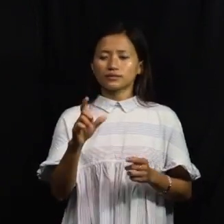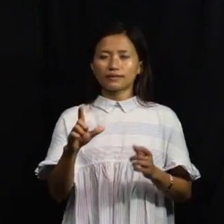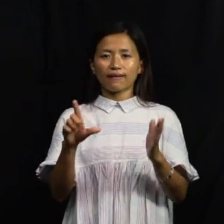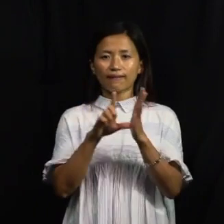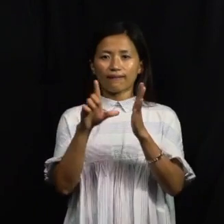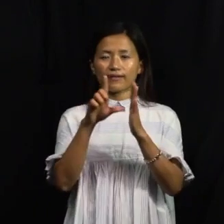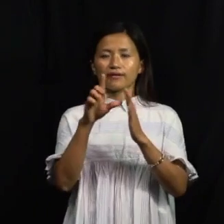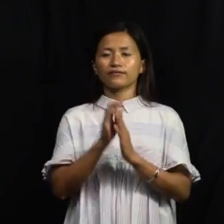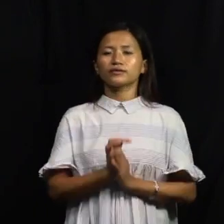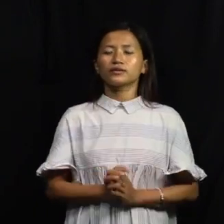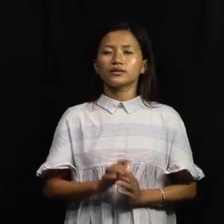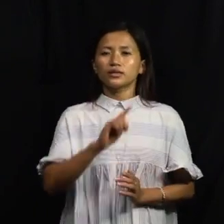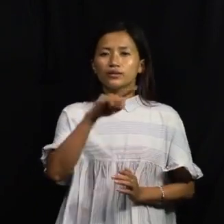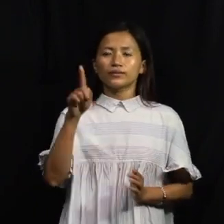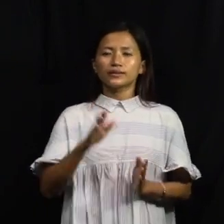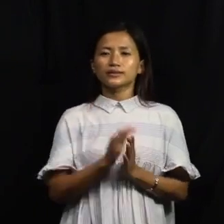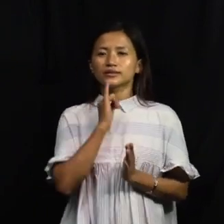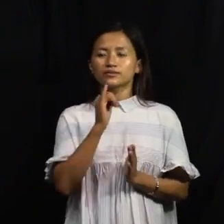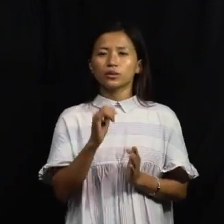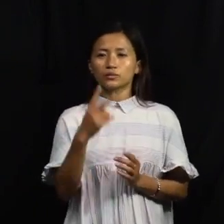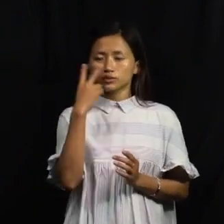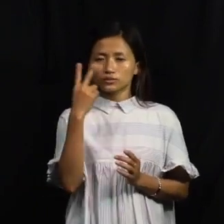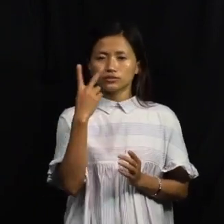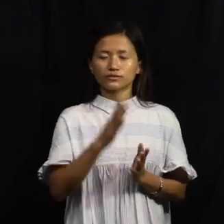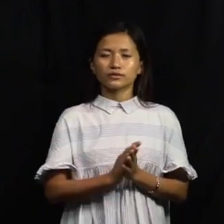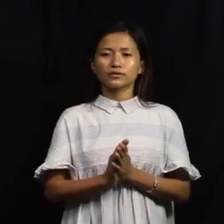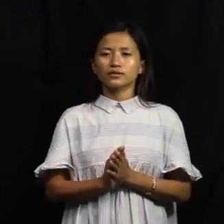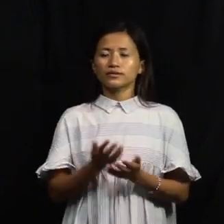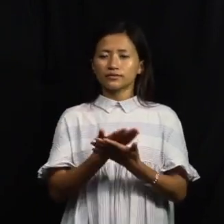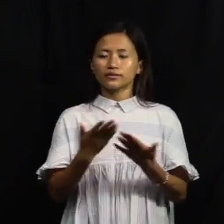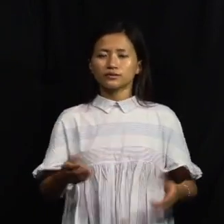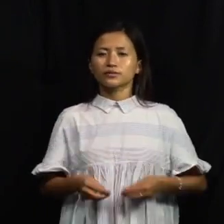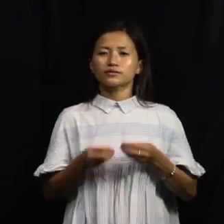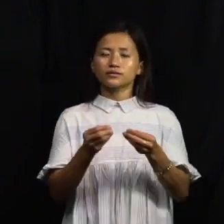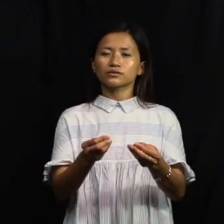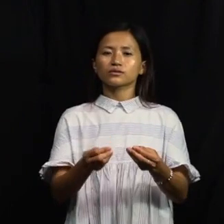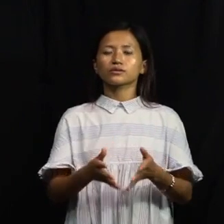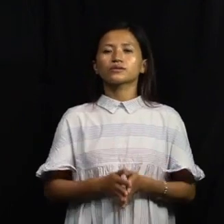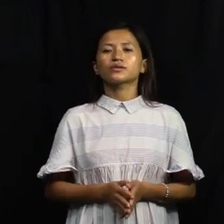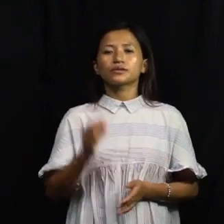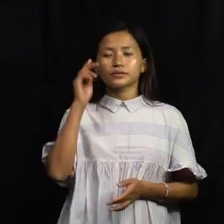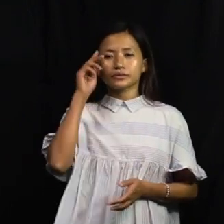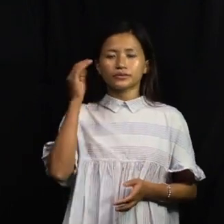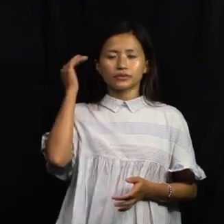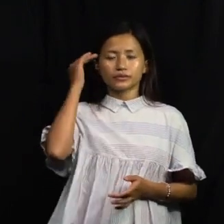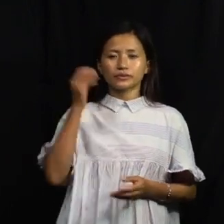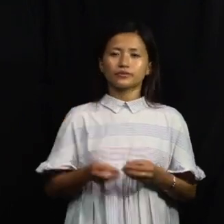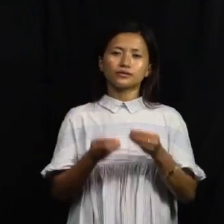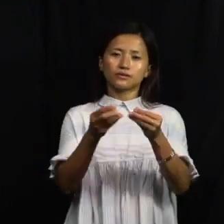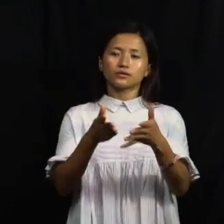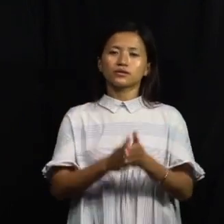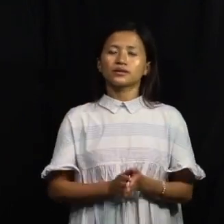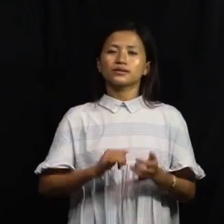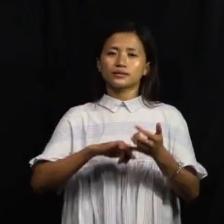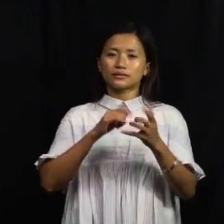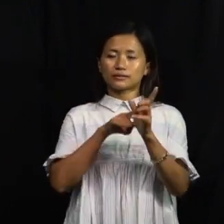age is observed, and then things are given to you, knowledge is given to you, right? So it is very